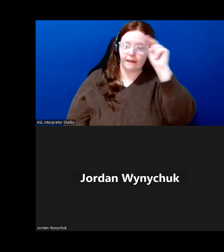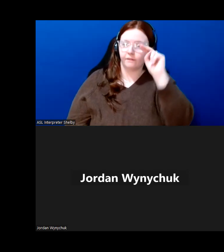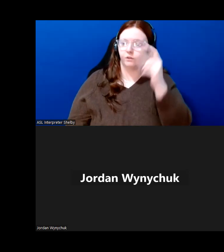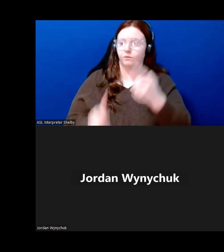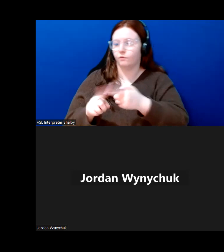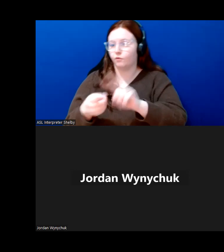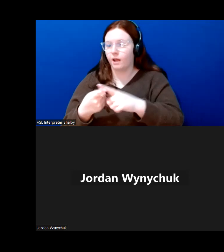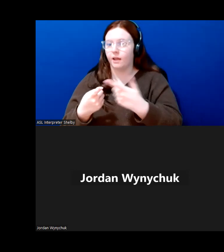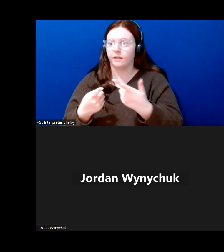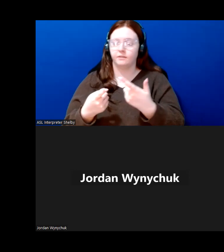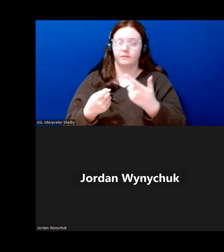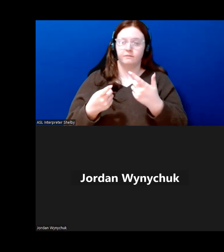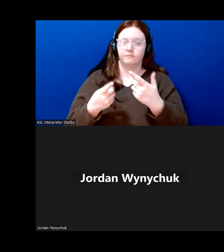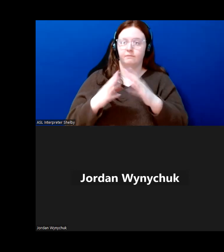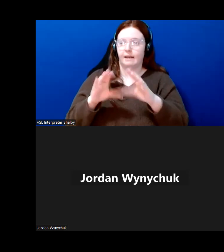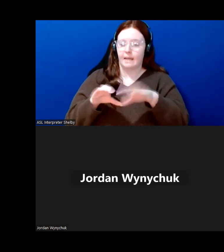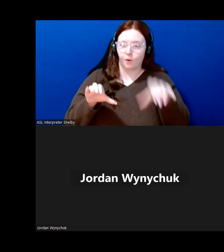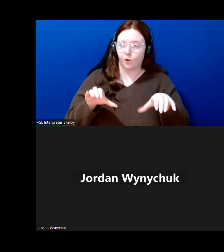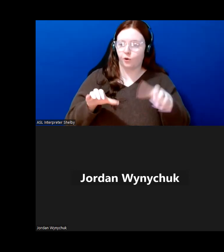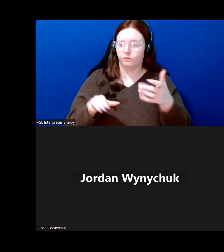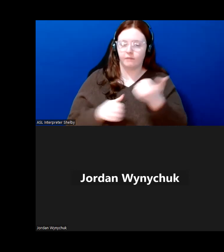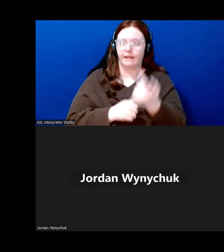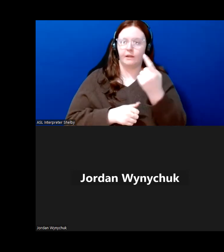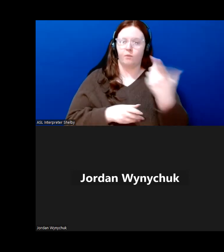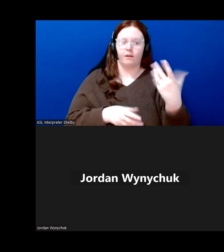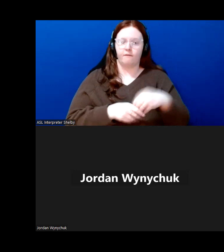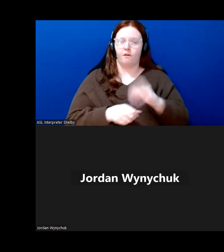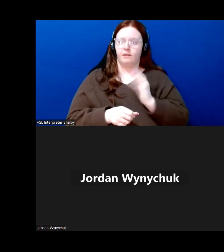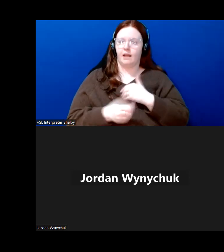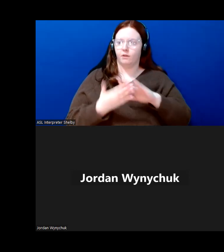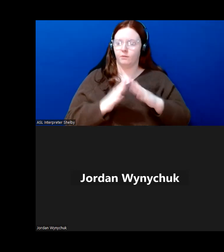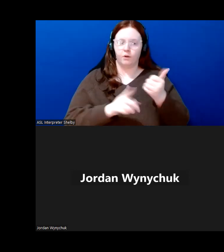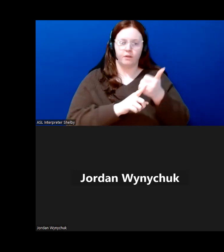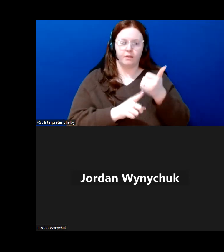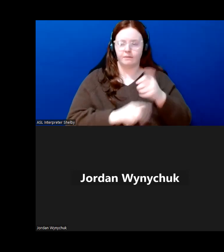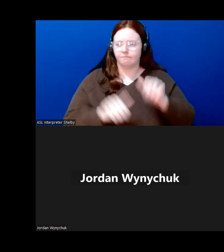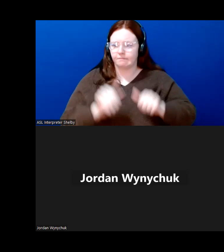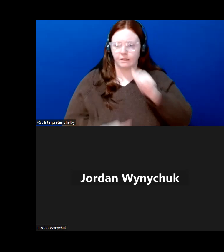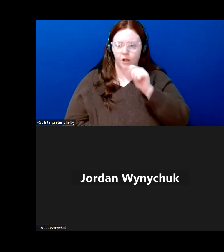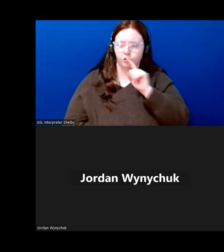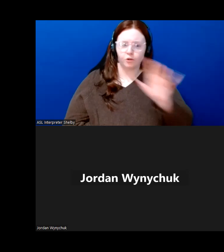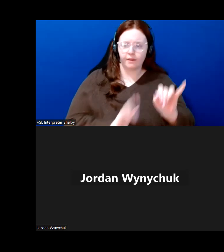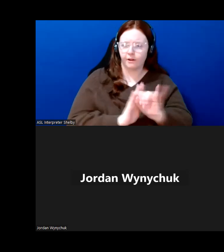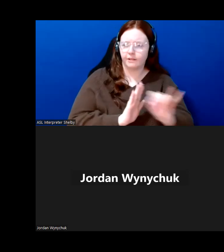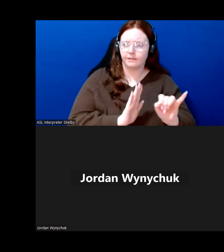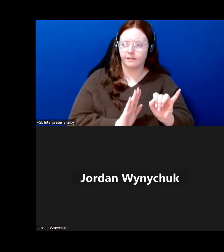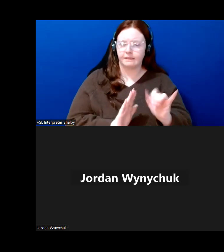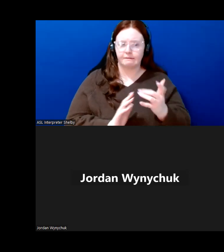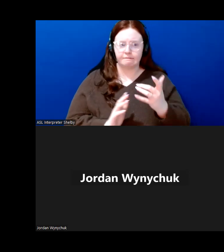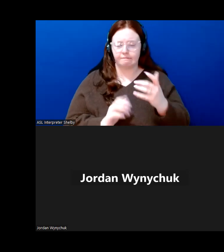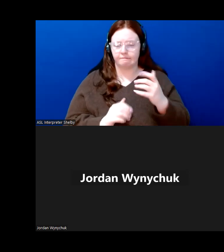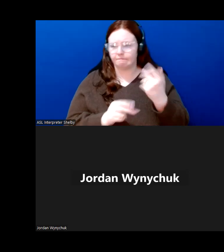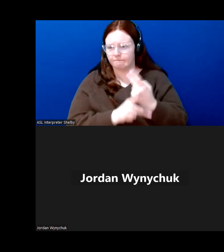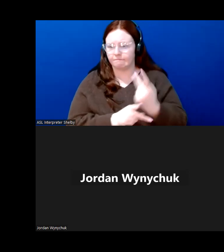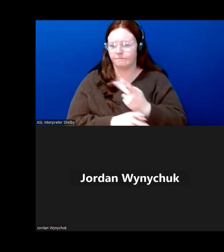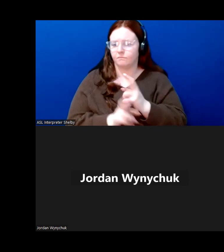neighbor that maybe is part of our community or questioning their identity, I would hope that you'd